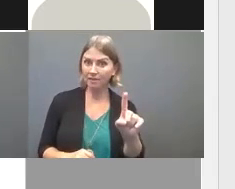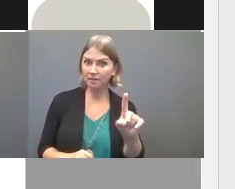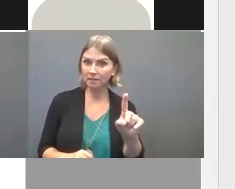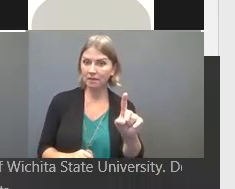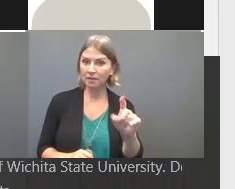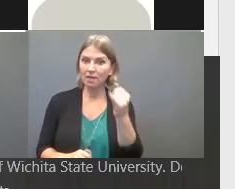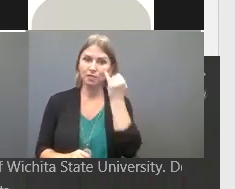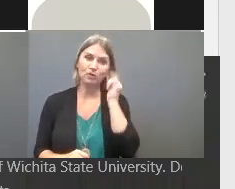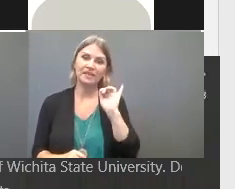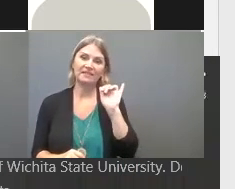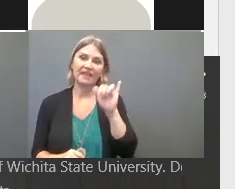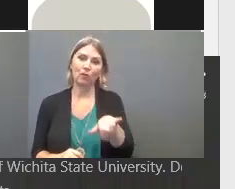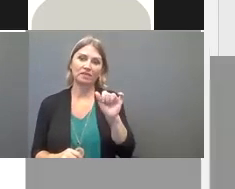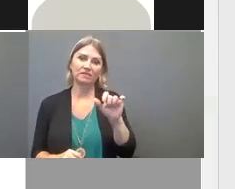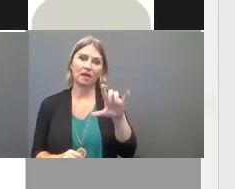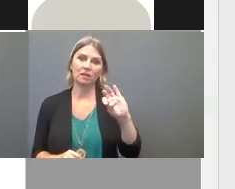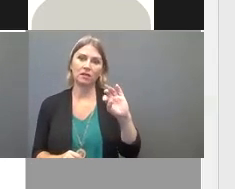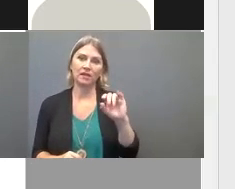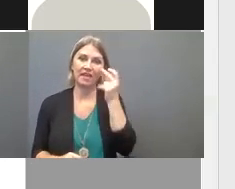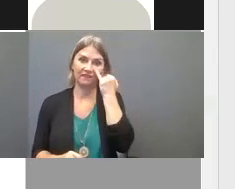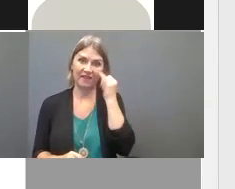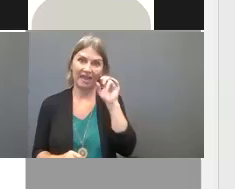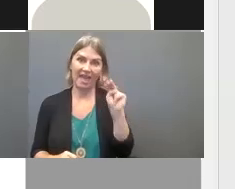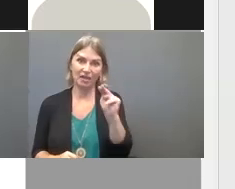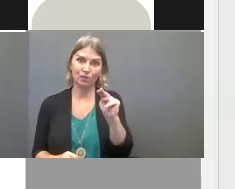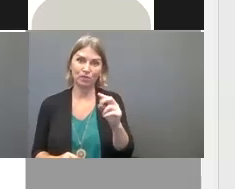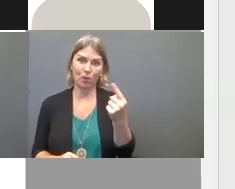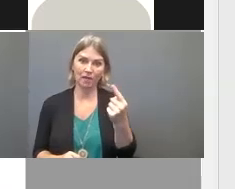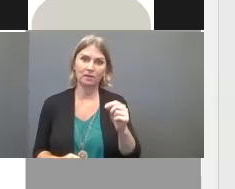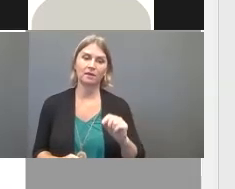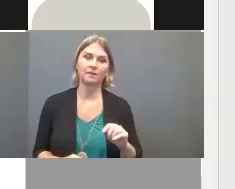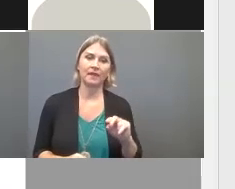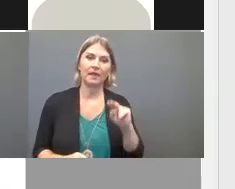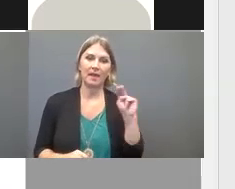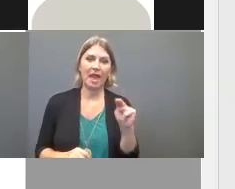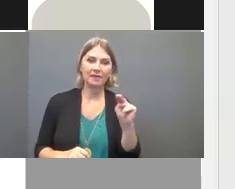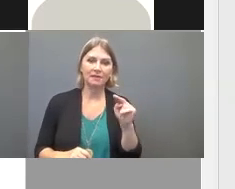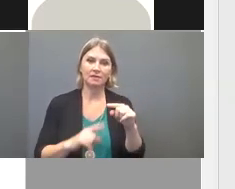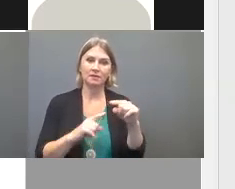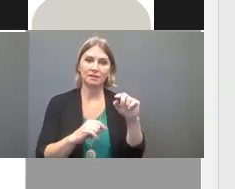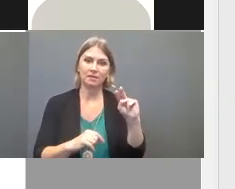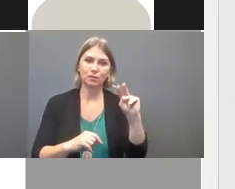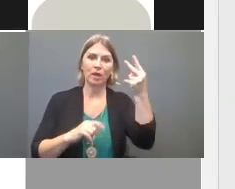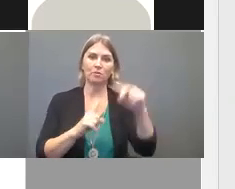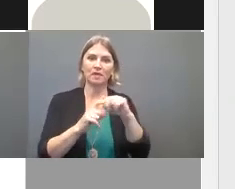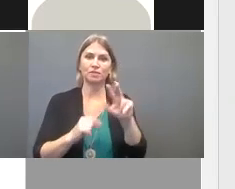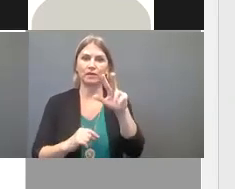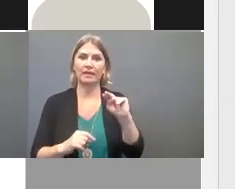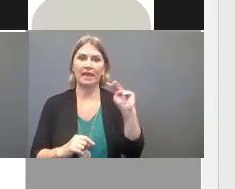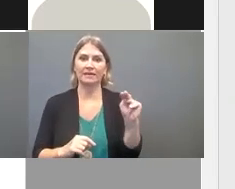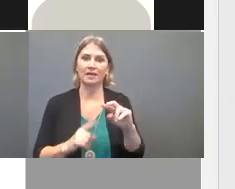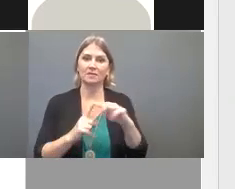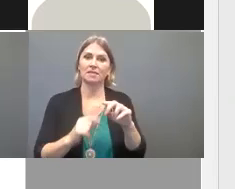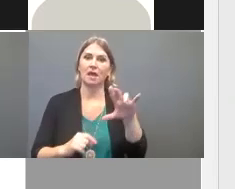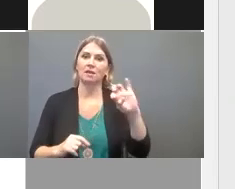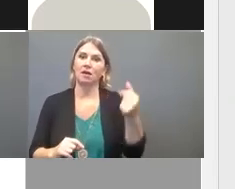was log base 2, right? So if n was 1, this is 1 squared plus 3, that is 4, plus log of 1. Log